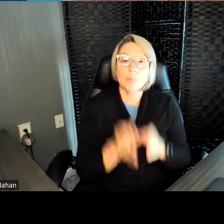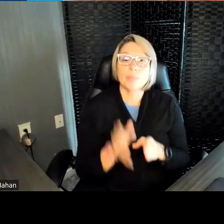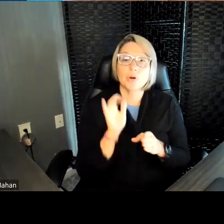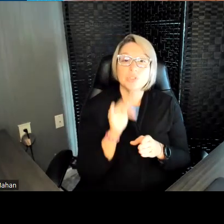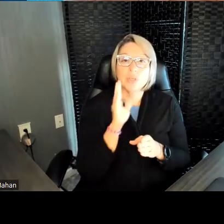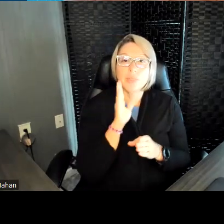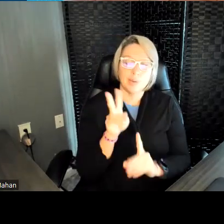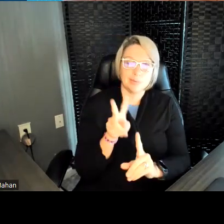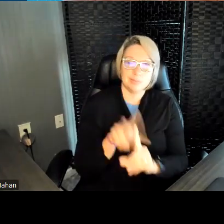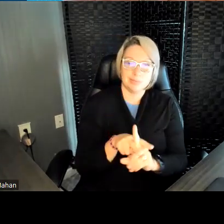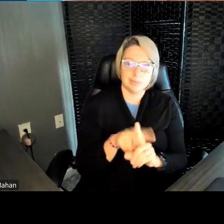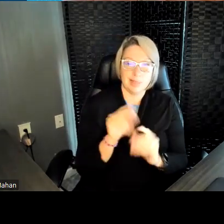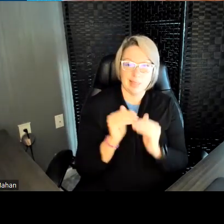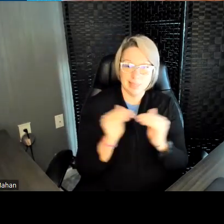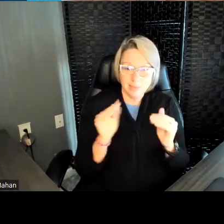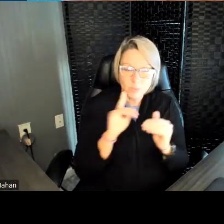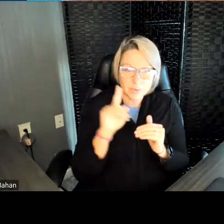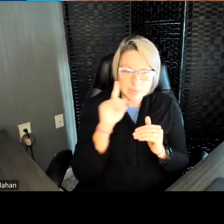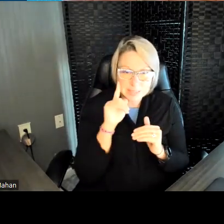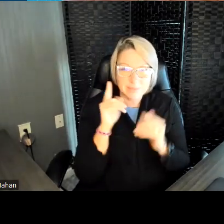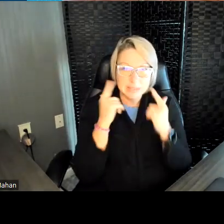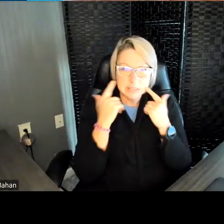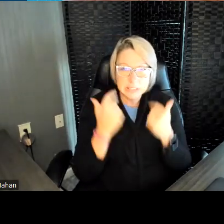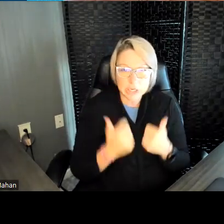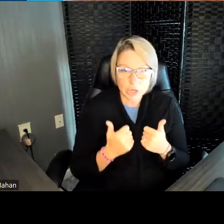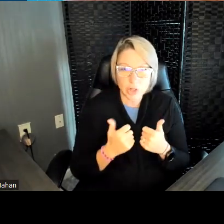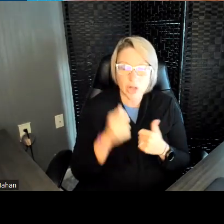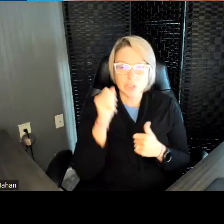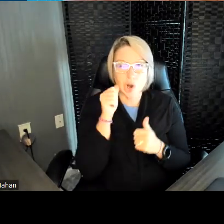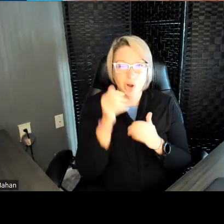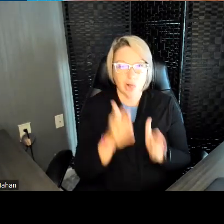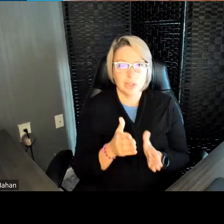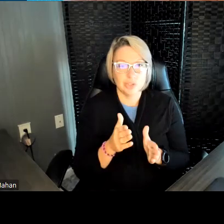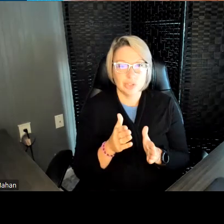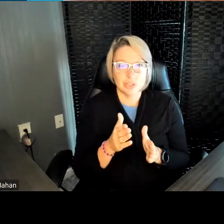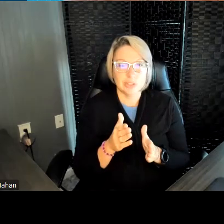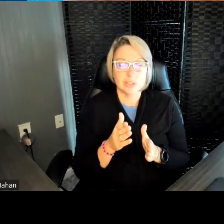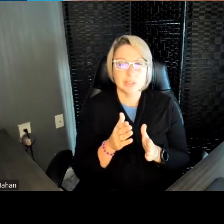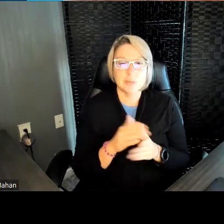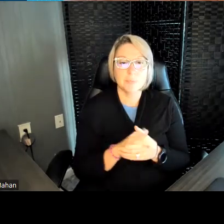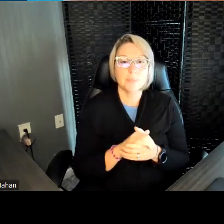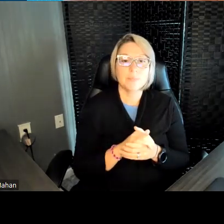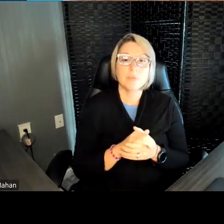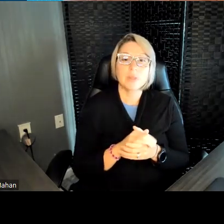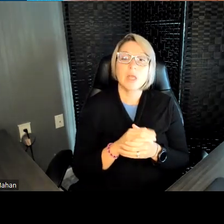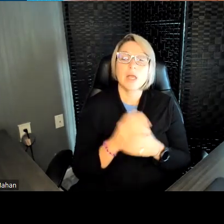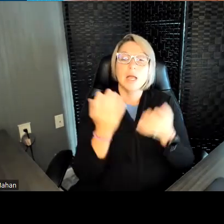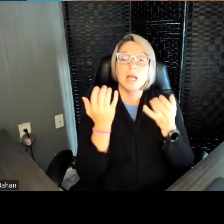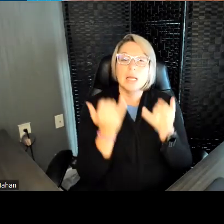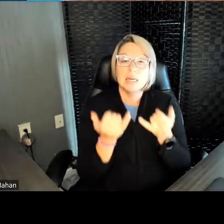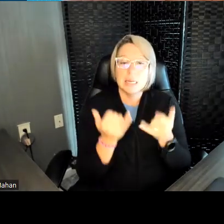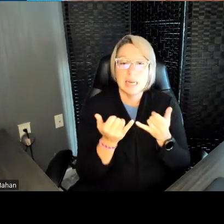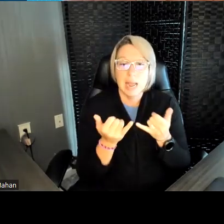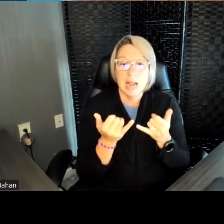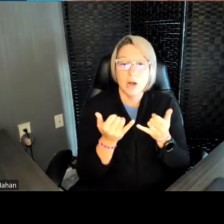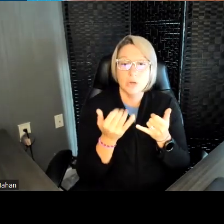as an audiologist. And the degree has changed in my lifetime. It is now at a level of a doctor of audiology. So